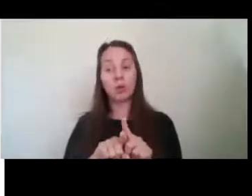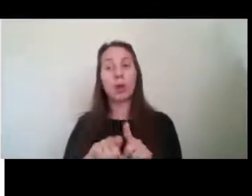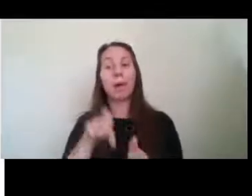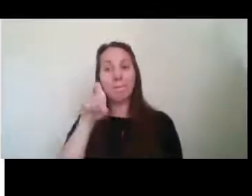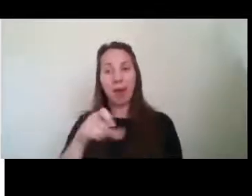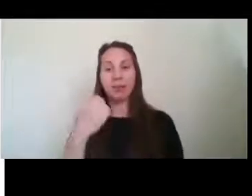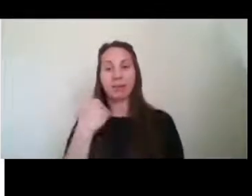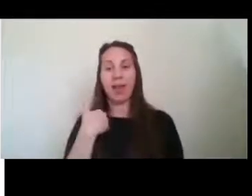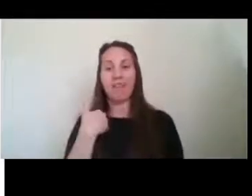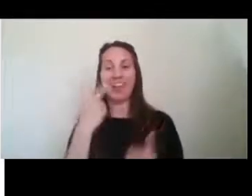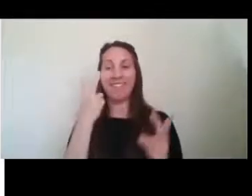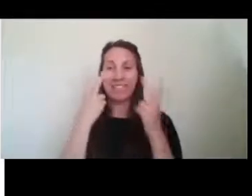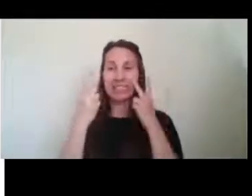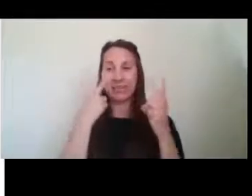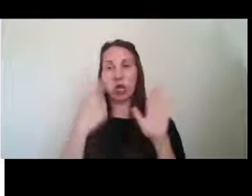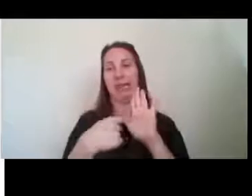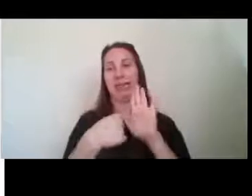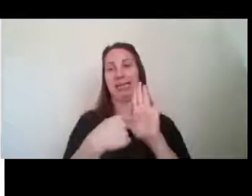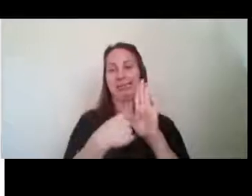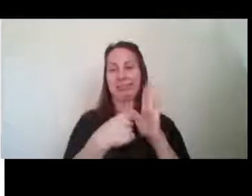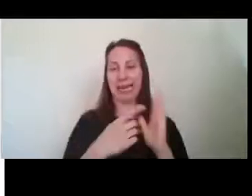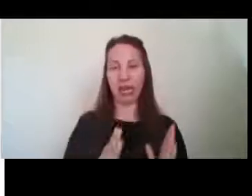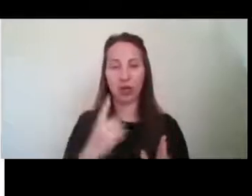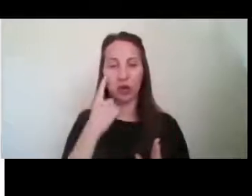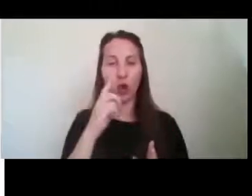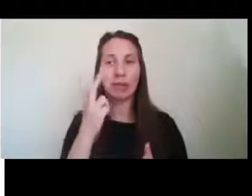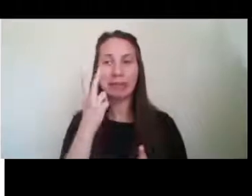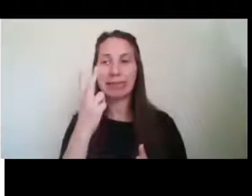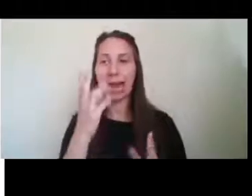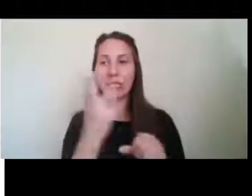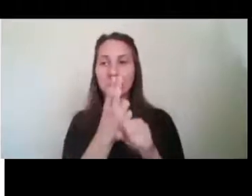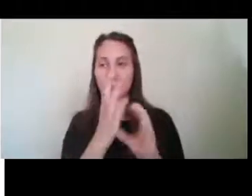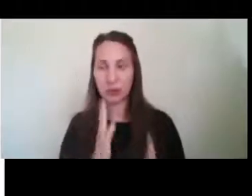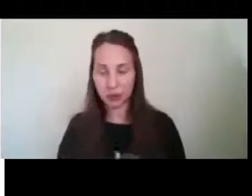visible indicator of what element currently has keyboard focus.